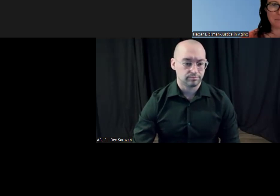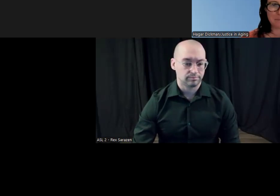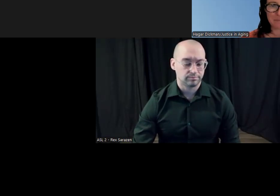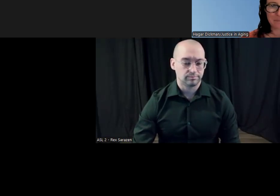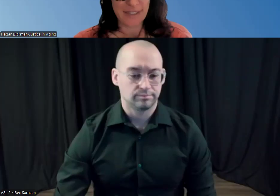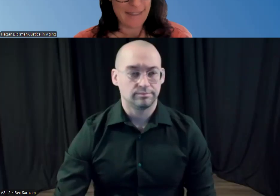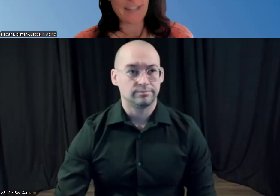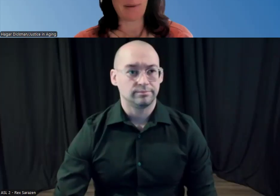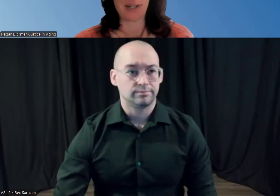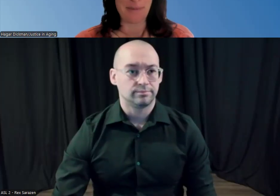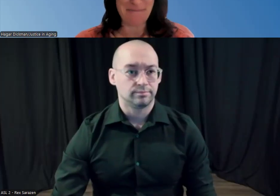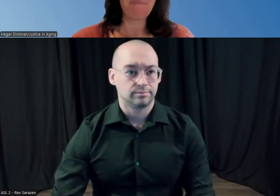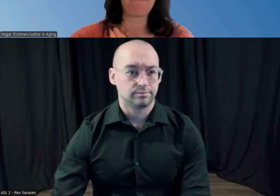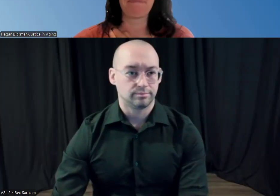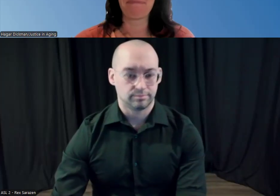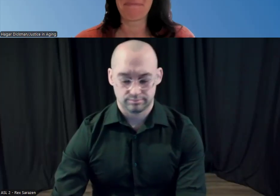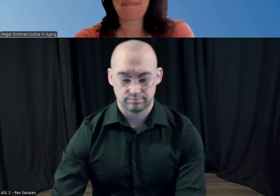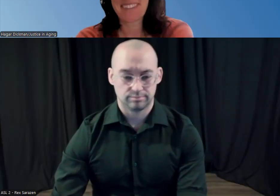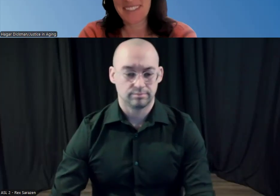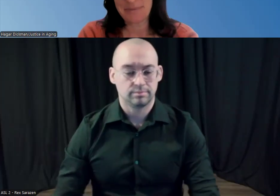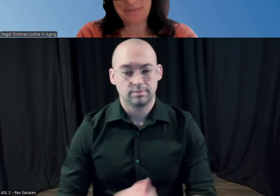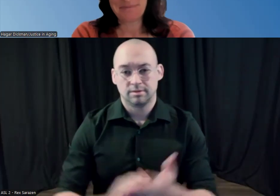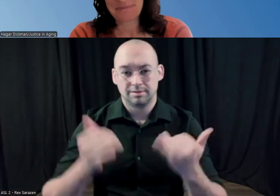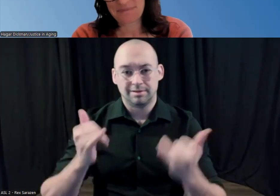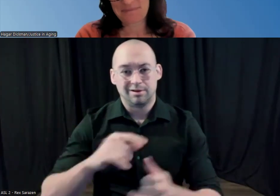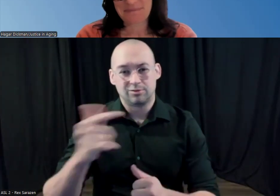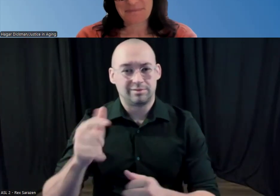Nina, and then to public comment.